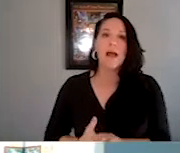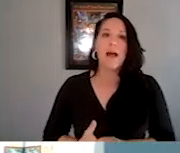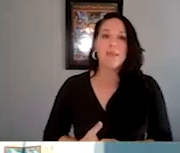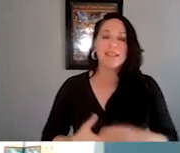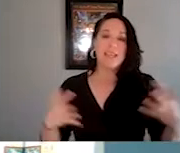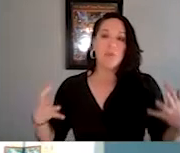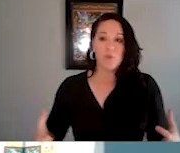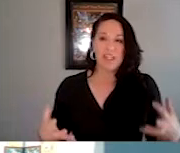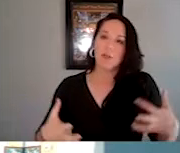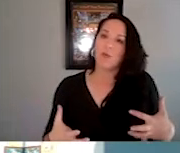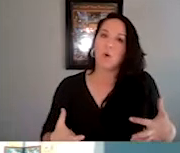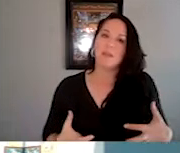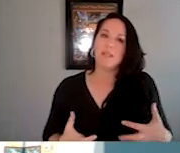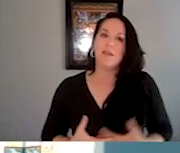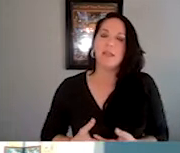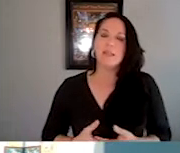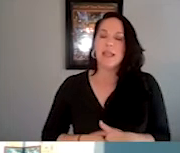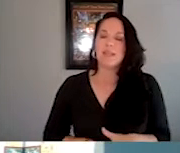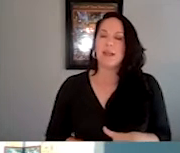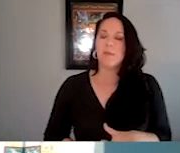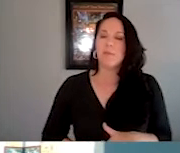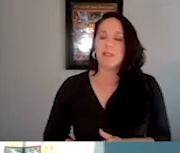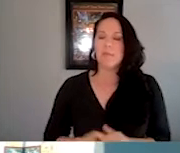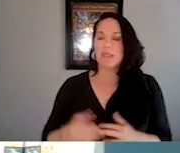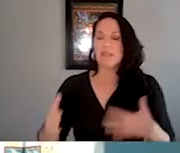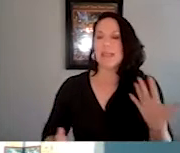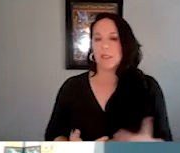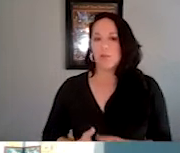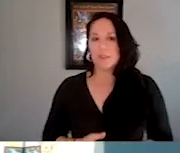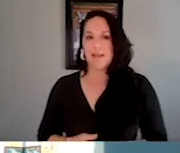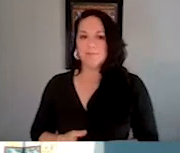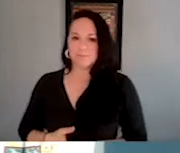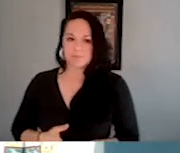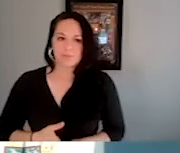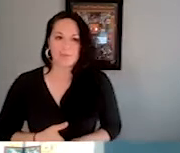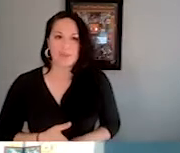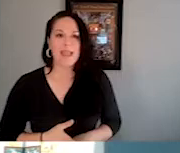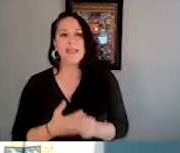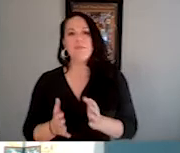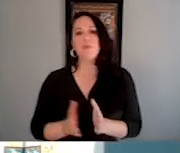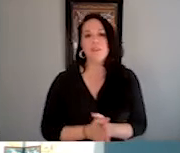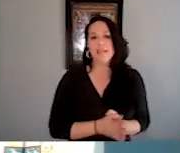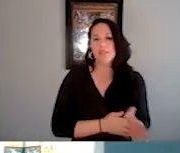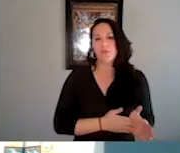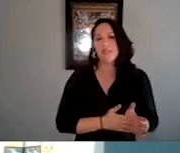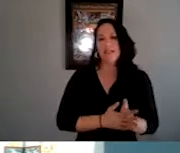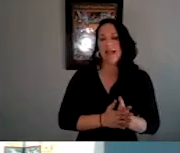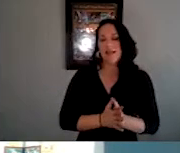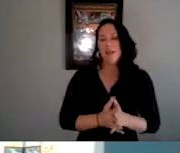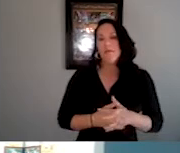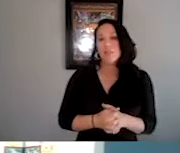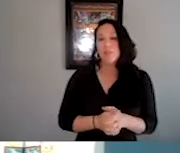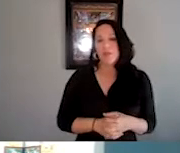background and to get that really good qualitative piece, it's going to be something that takes a little more time. And if and when data is